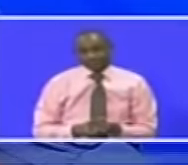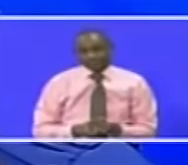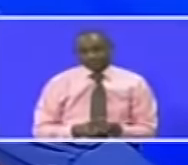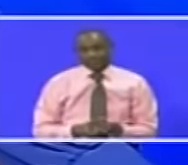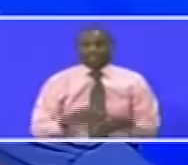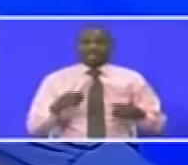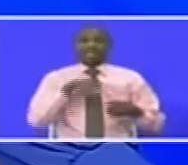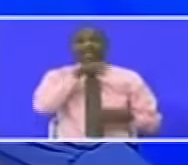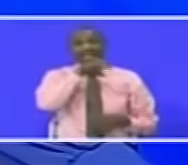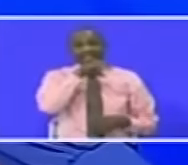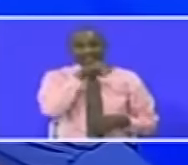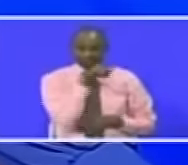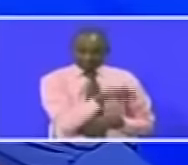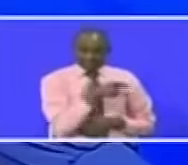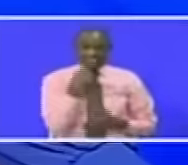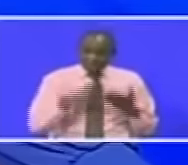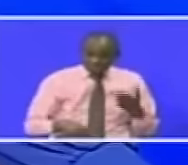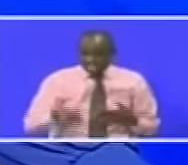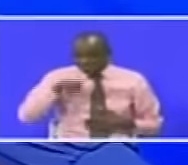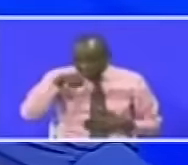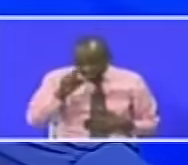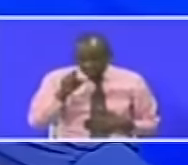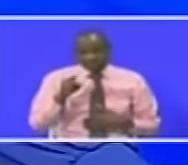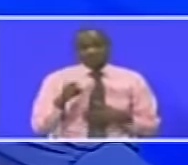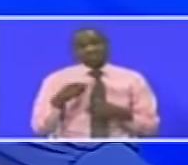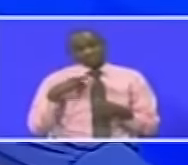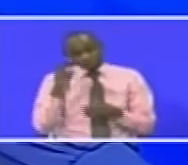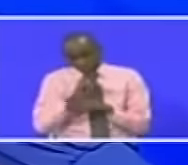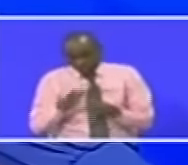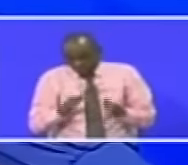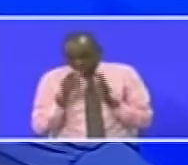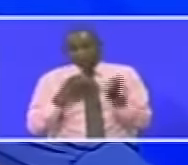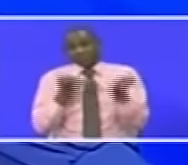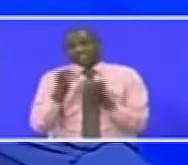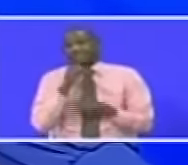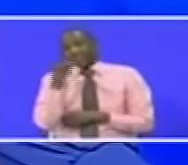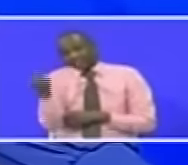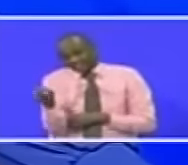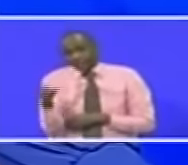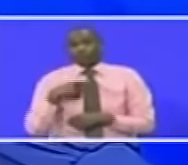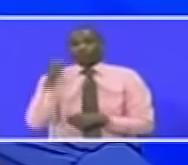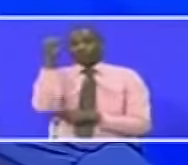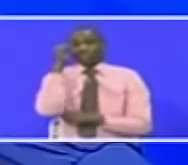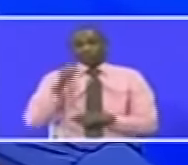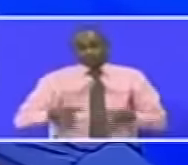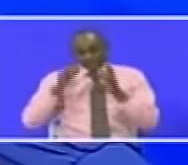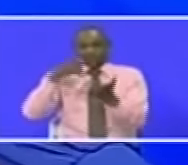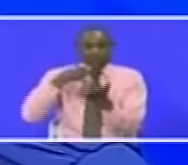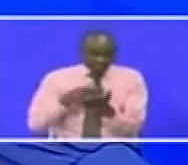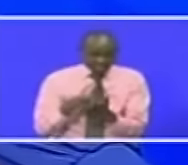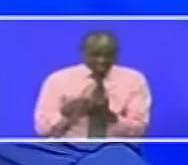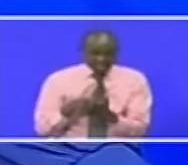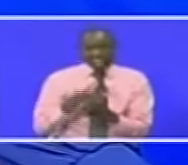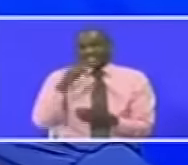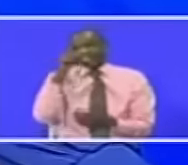COD leader Raila Odinga is dismissing claims that he is exploiting the murder of businessman Jacob Juma for his own political gain. Here's KTN